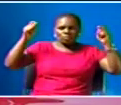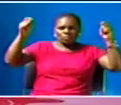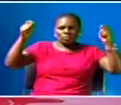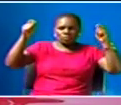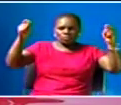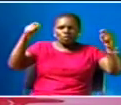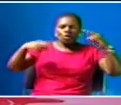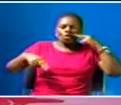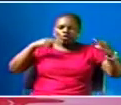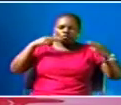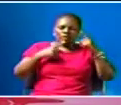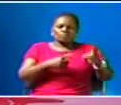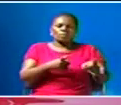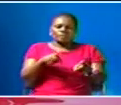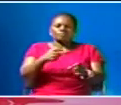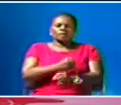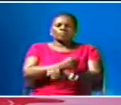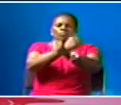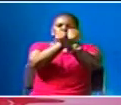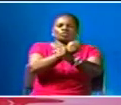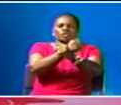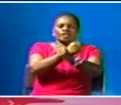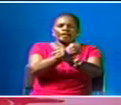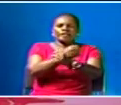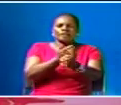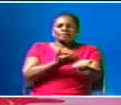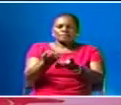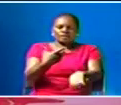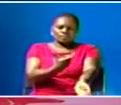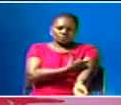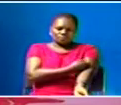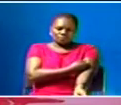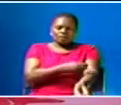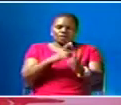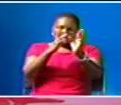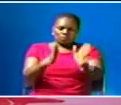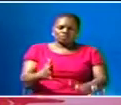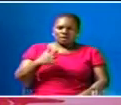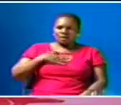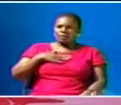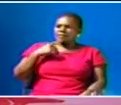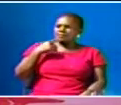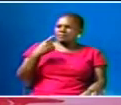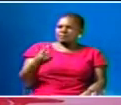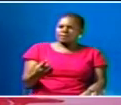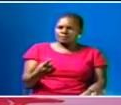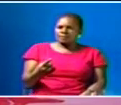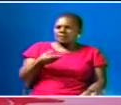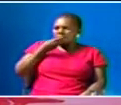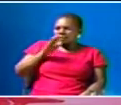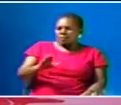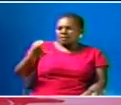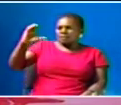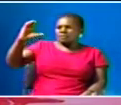Sands Hotel, accusing them of protecting drug lords in the town. However, as our reporter Grace Courier now tells us, in response,